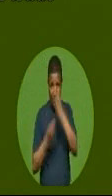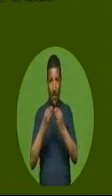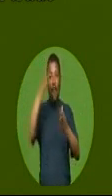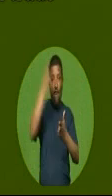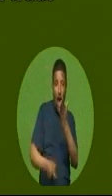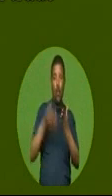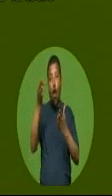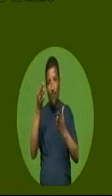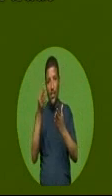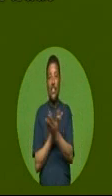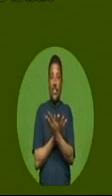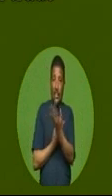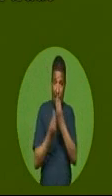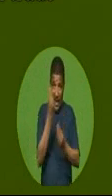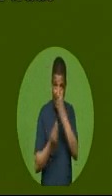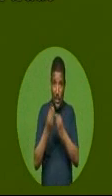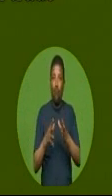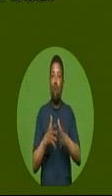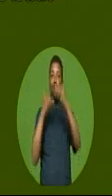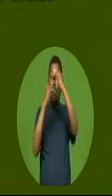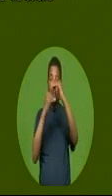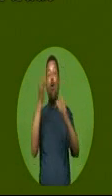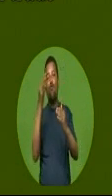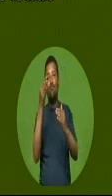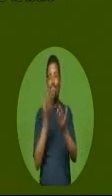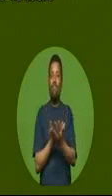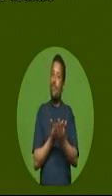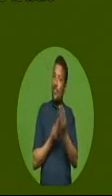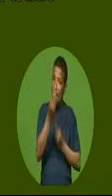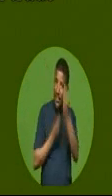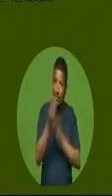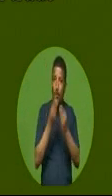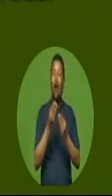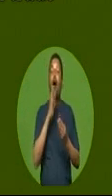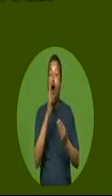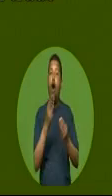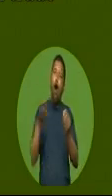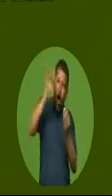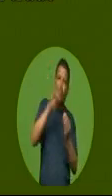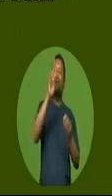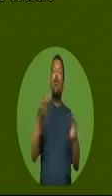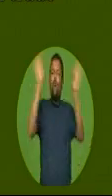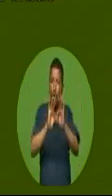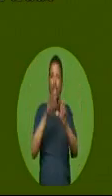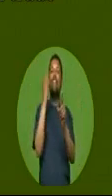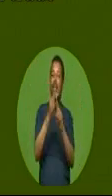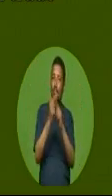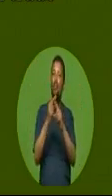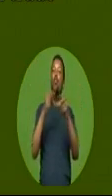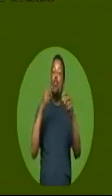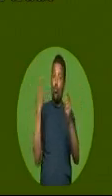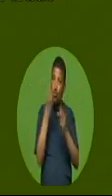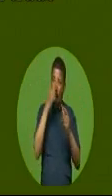Value of trade and volume of trade are also two important terms, usually